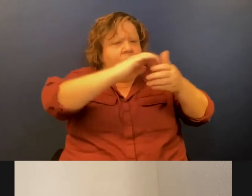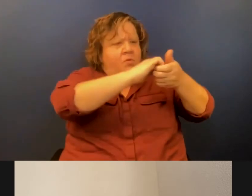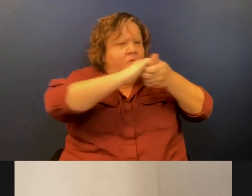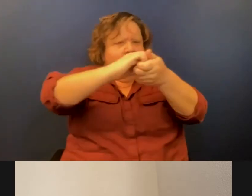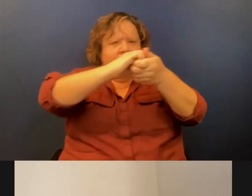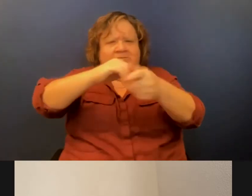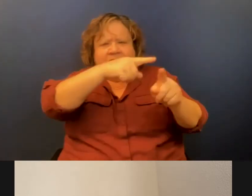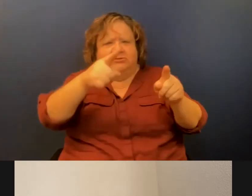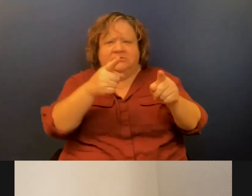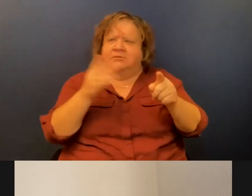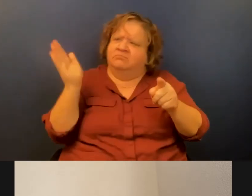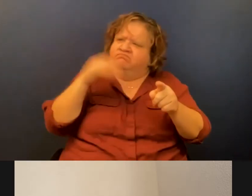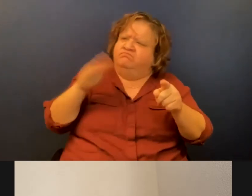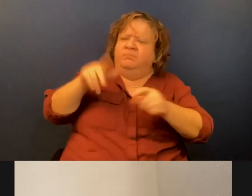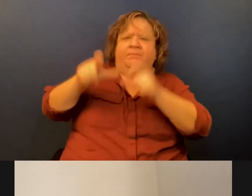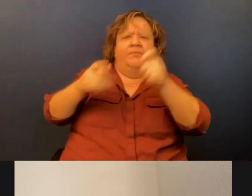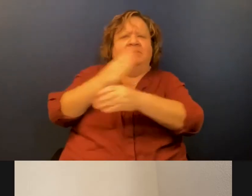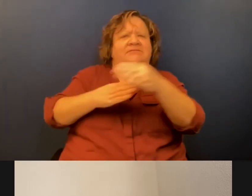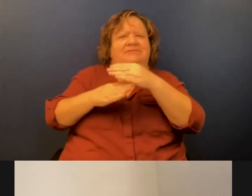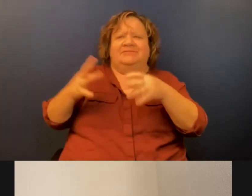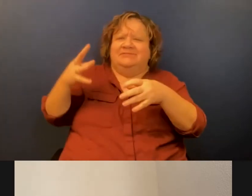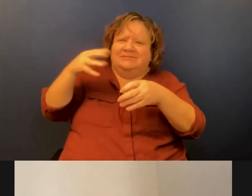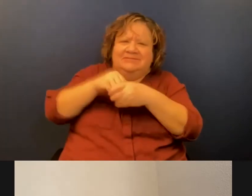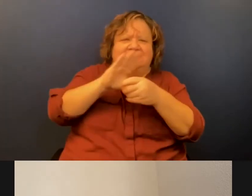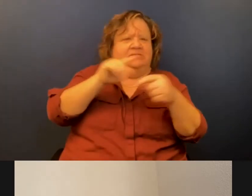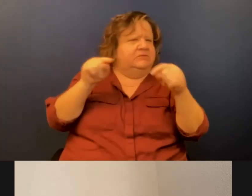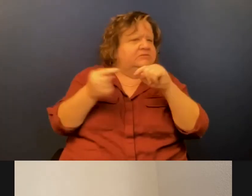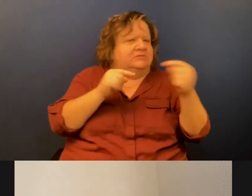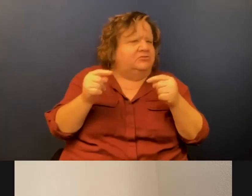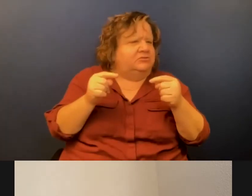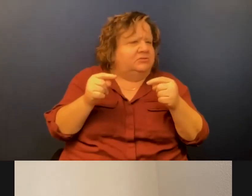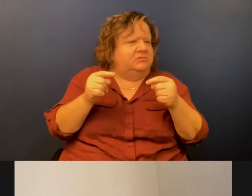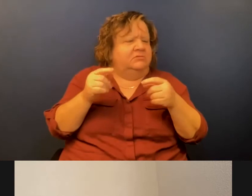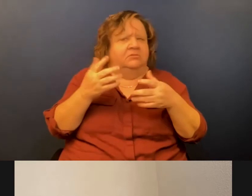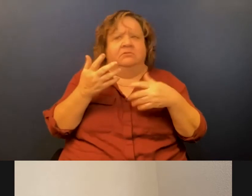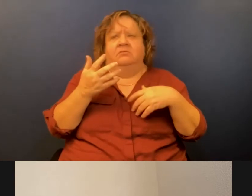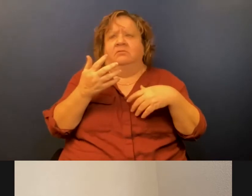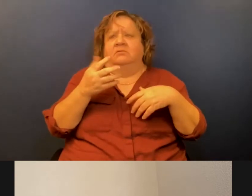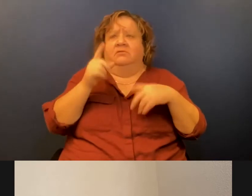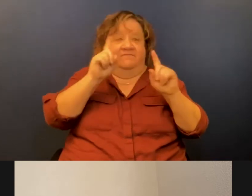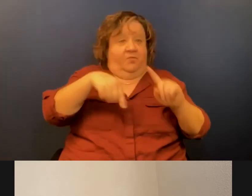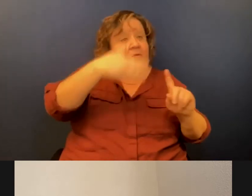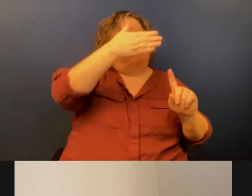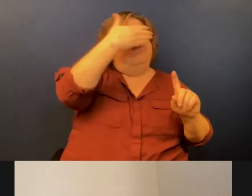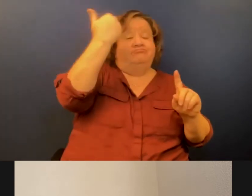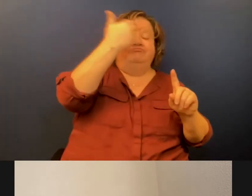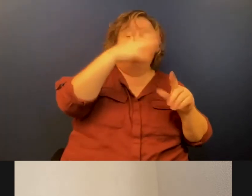areas. I believe that's a way we can change the stigma and narrative of